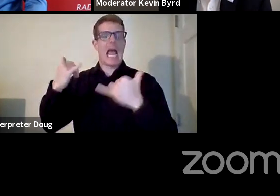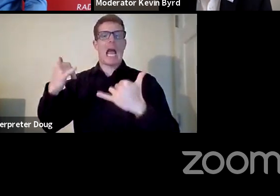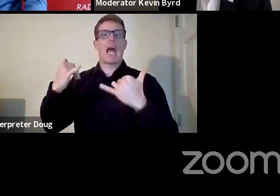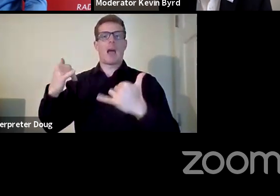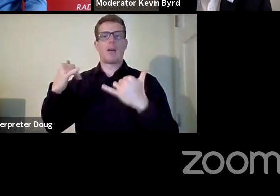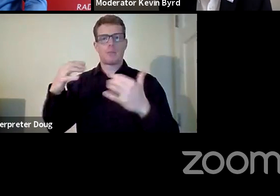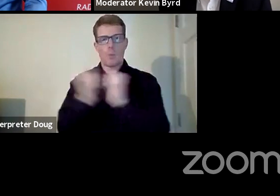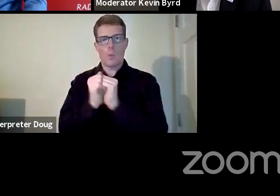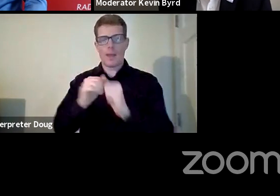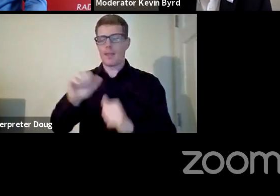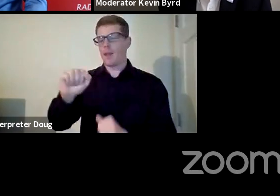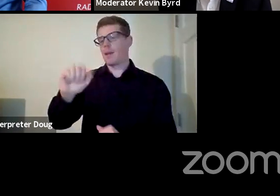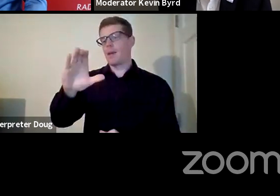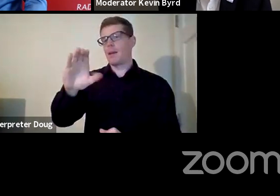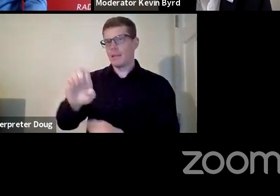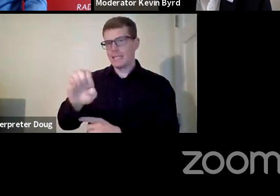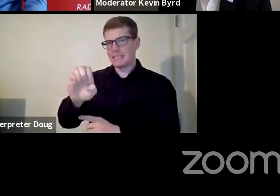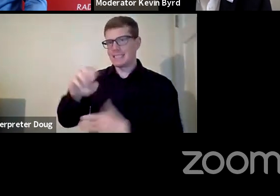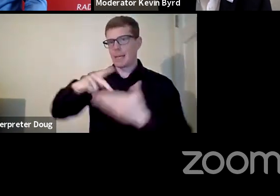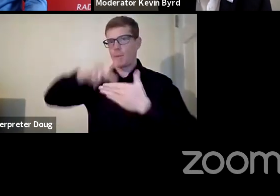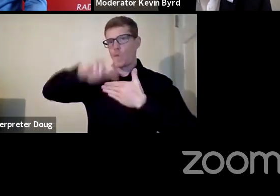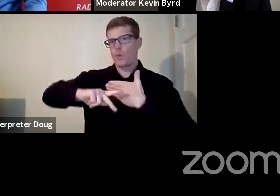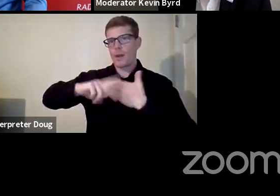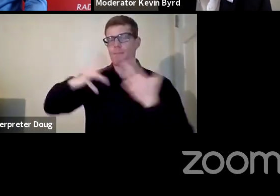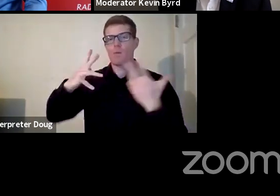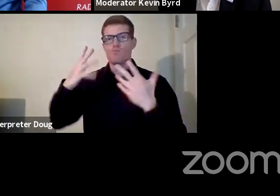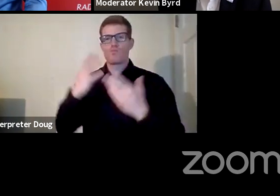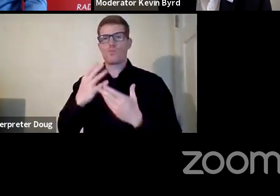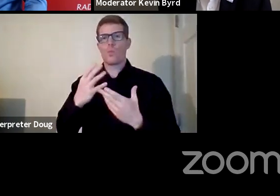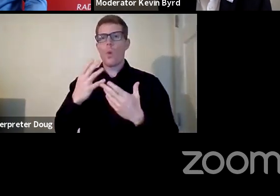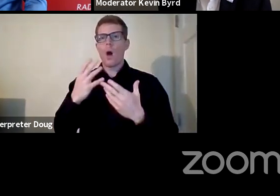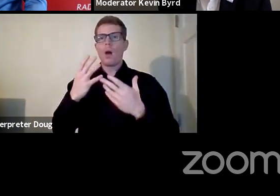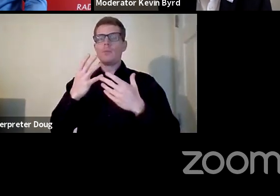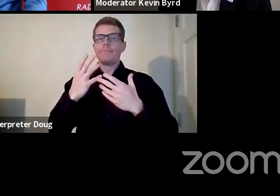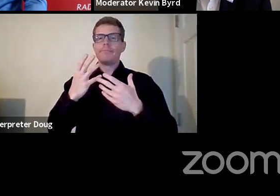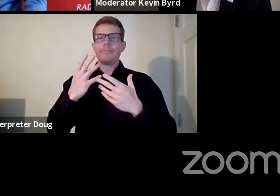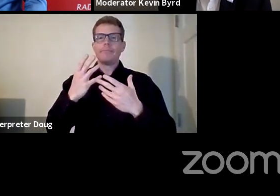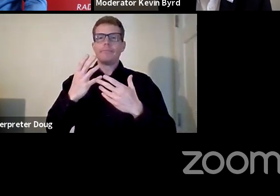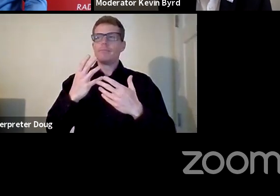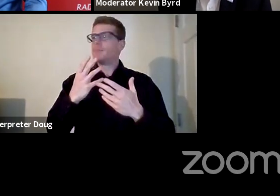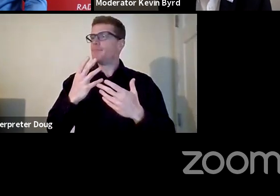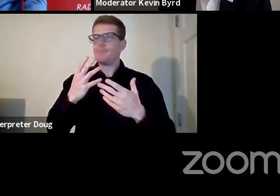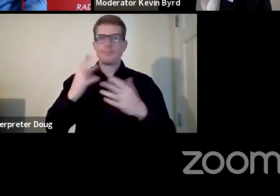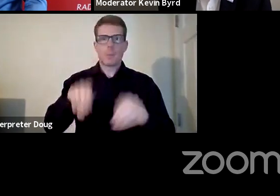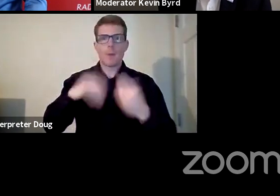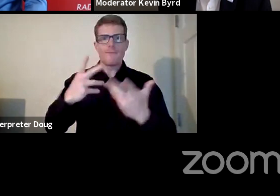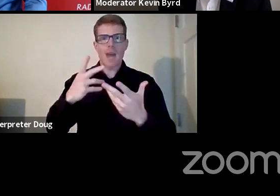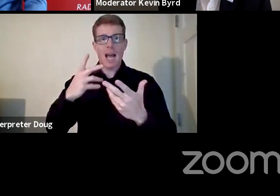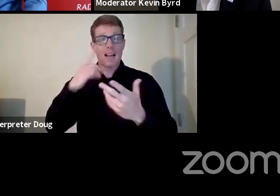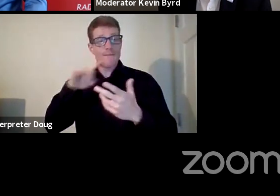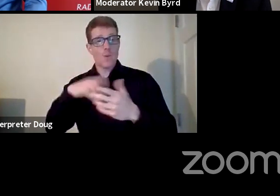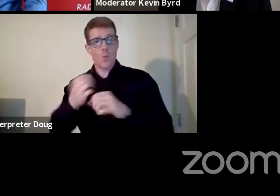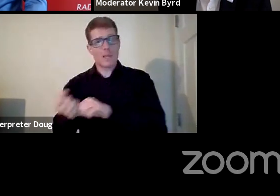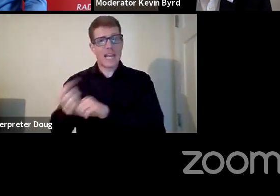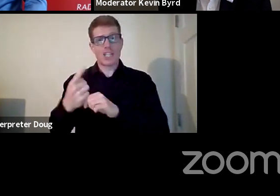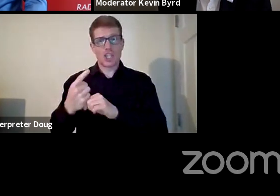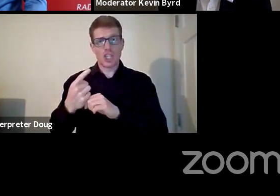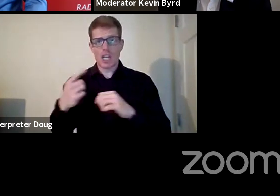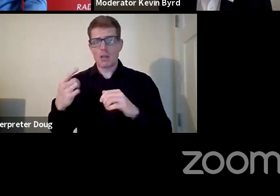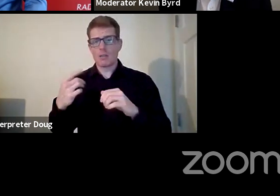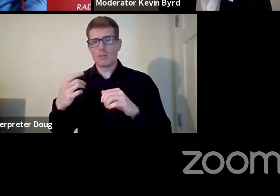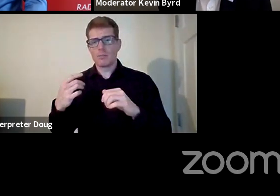and what we are providing through this next year with all of the entities and what that means to students.